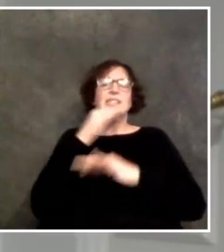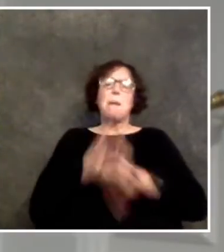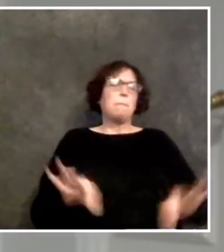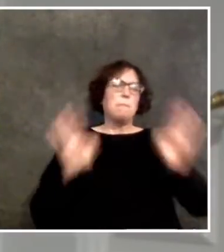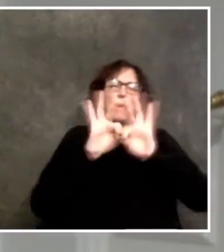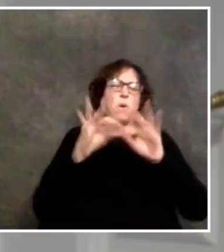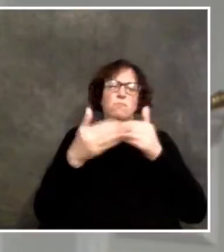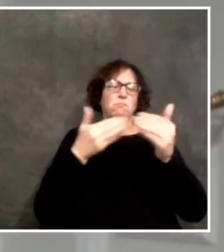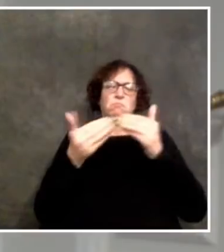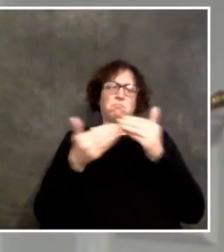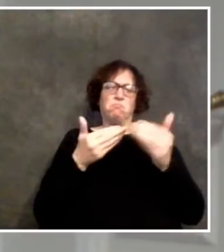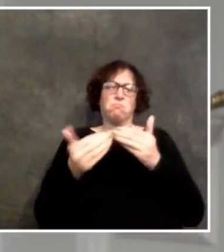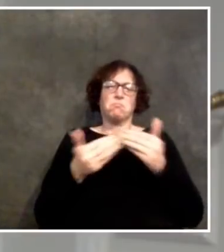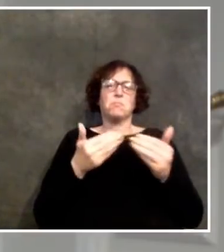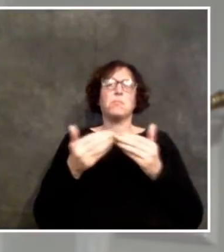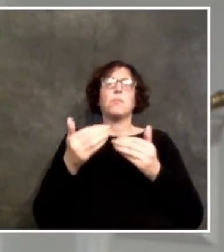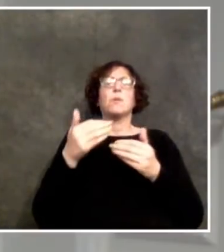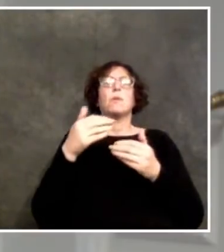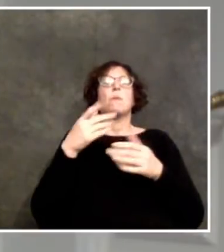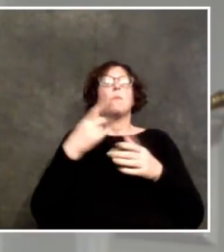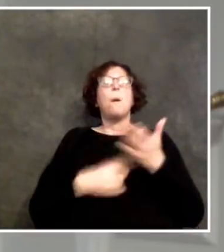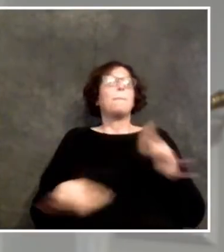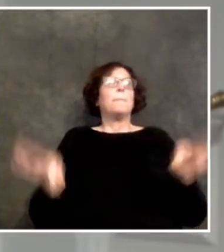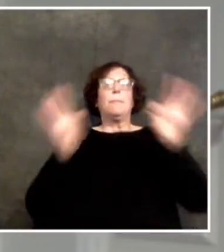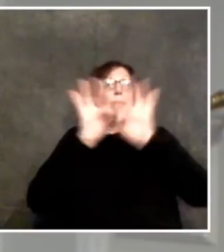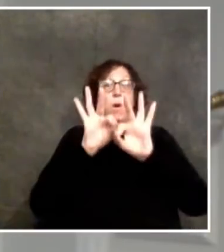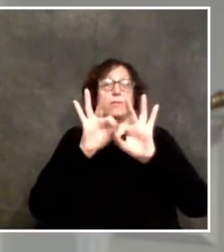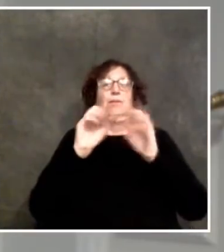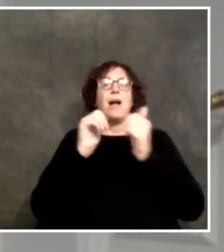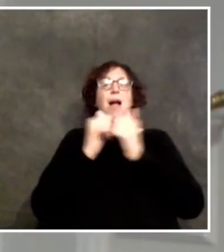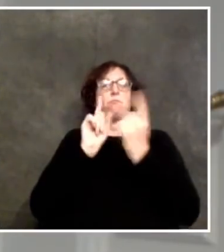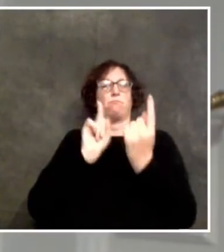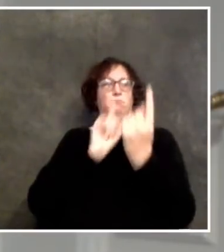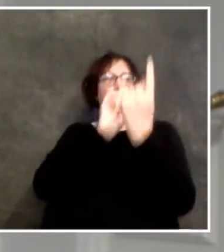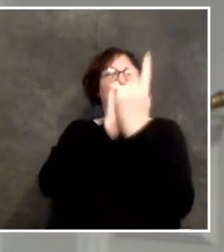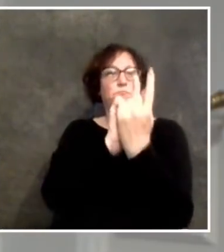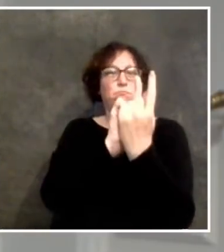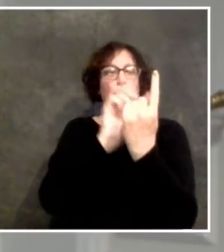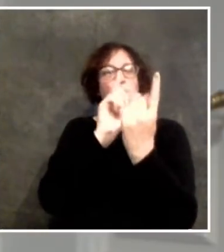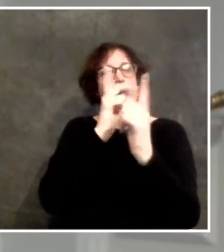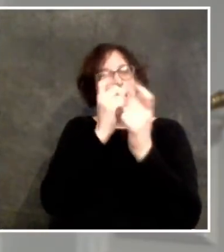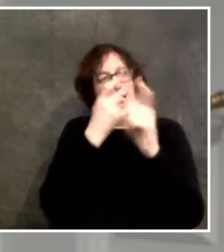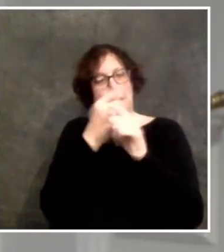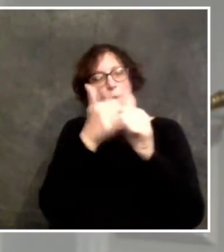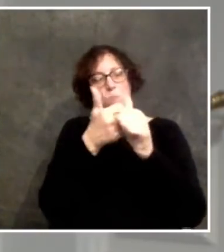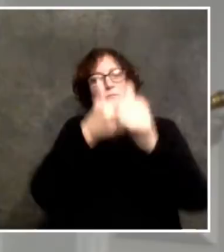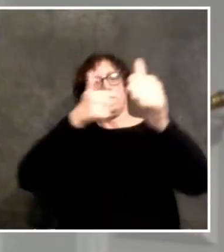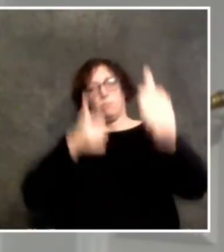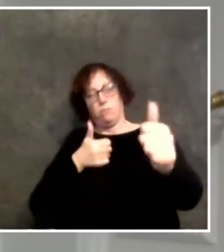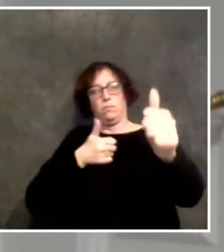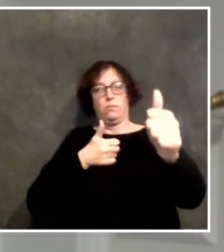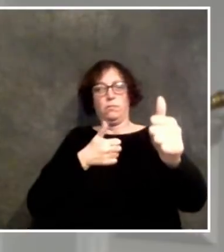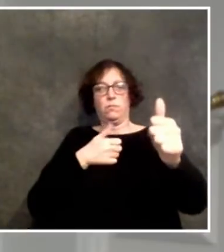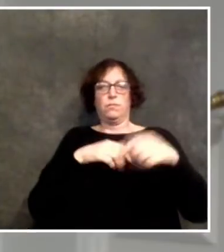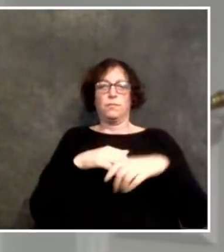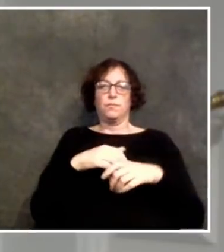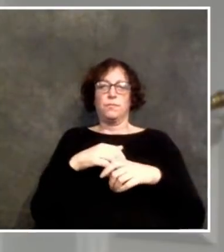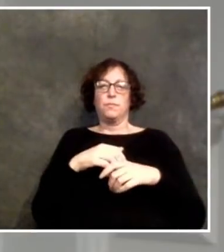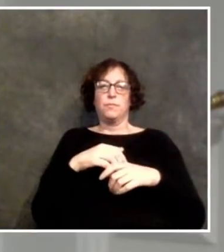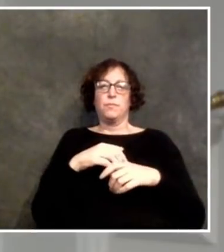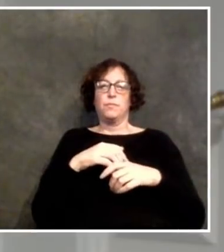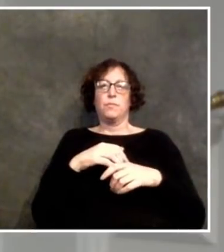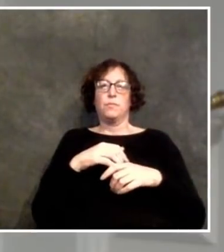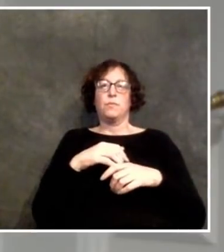face covering, people are adhering to the 6-foot distance. And, in the past, we've